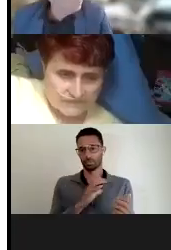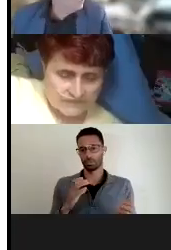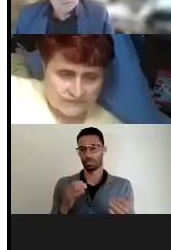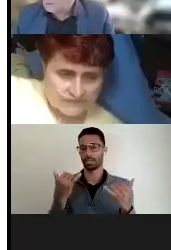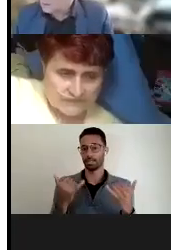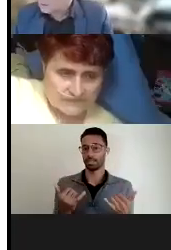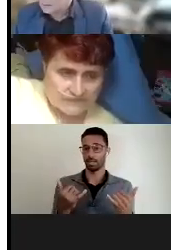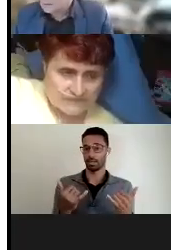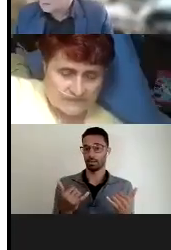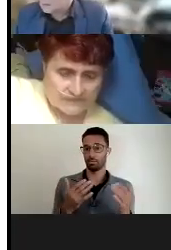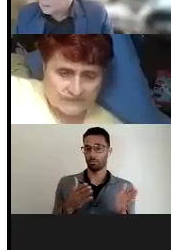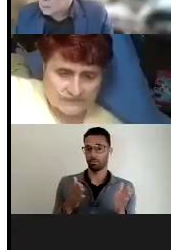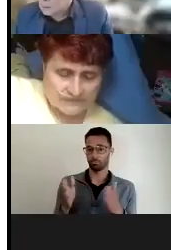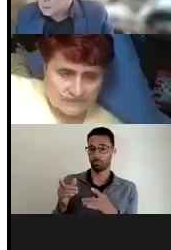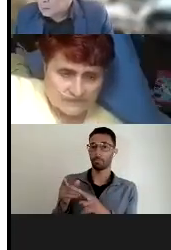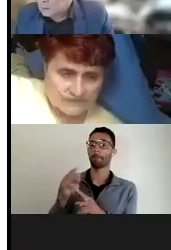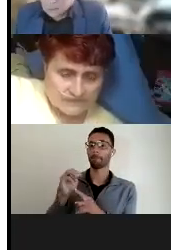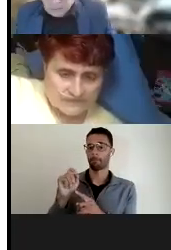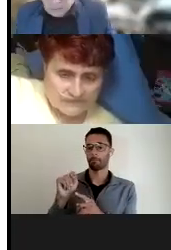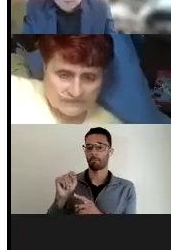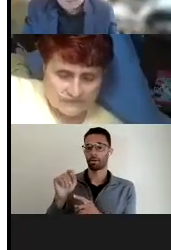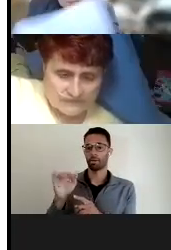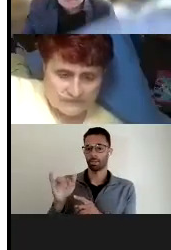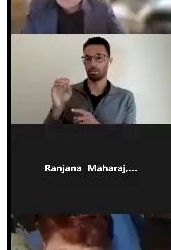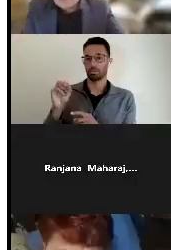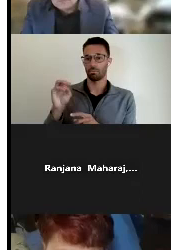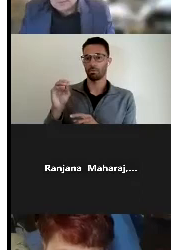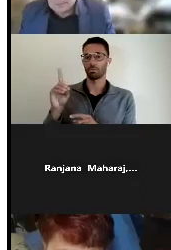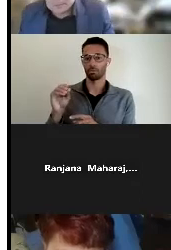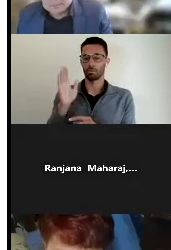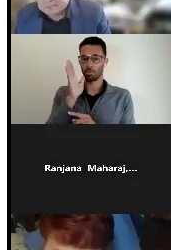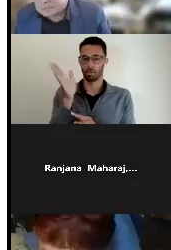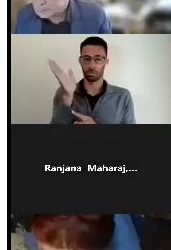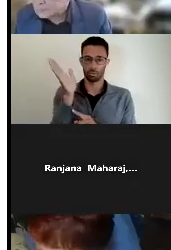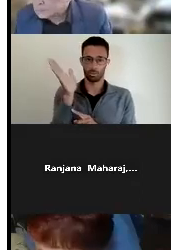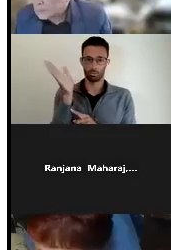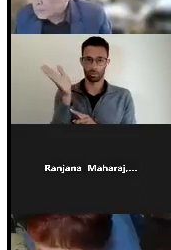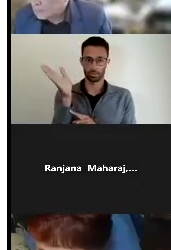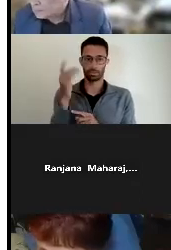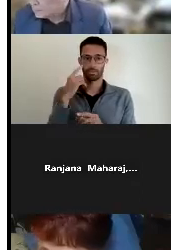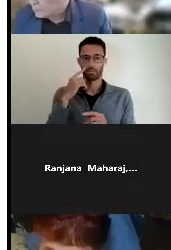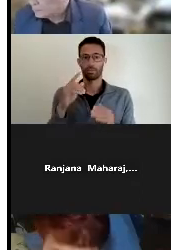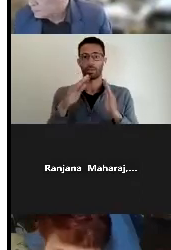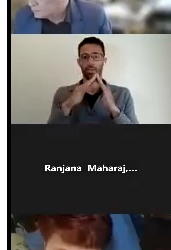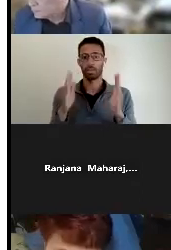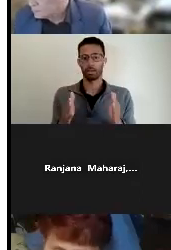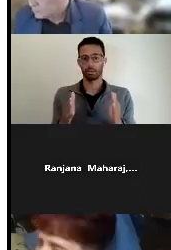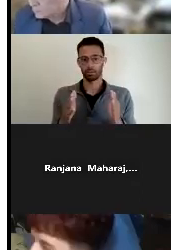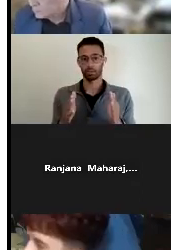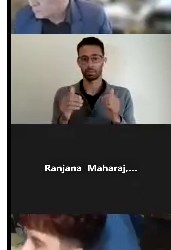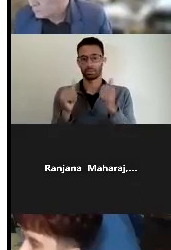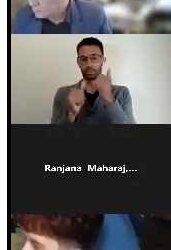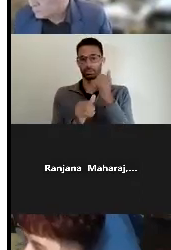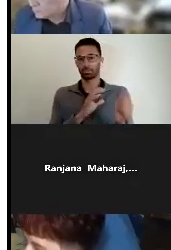to Marty Emoto, who's going to present for the Housing Subcommittee. And then at the end